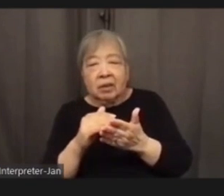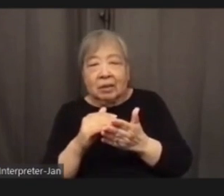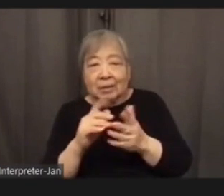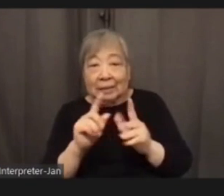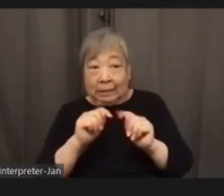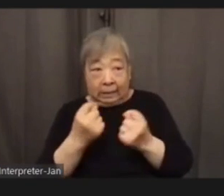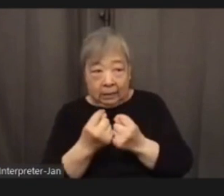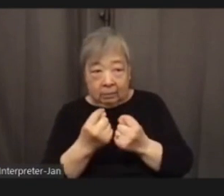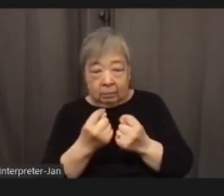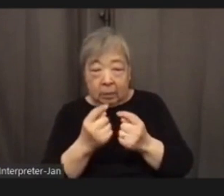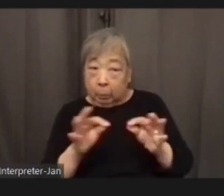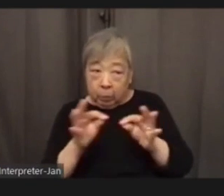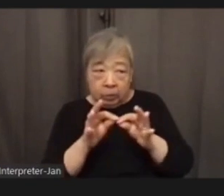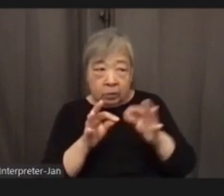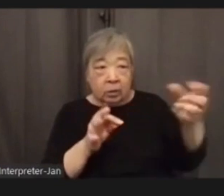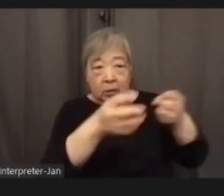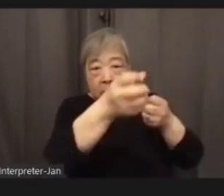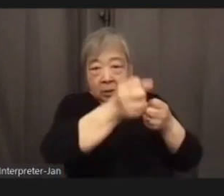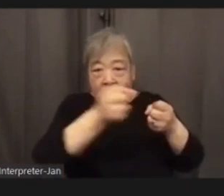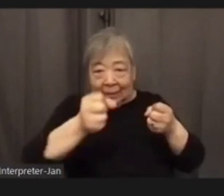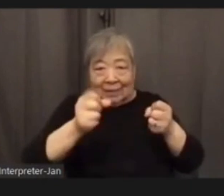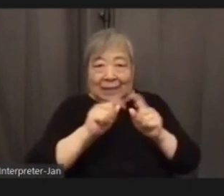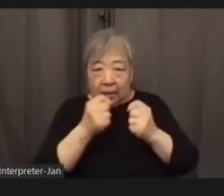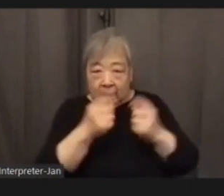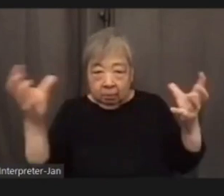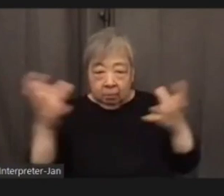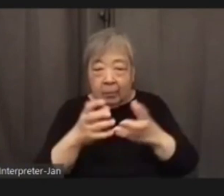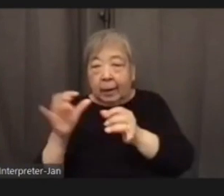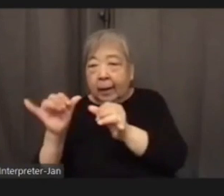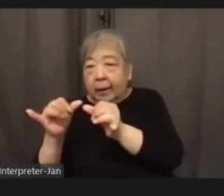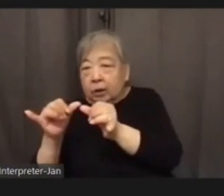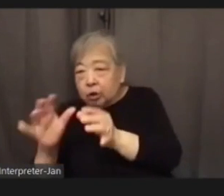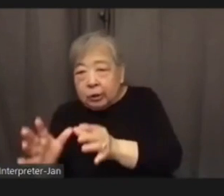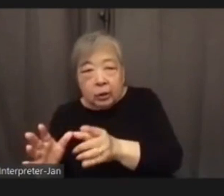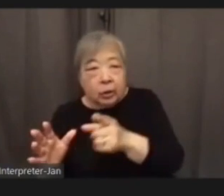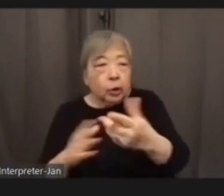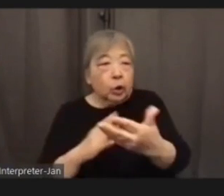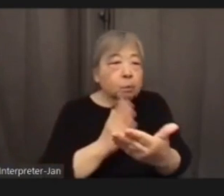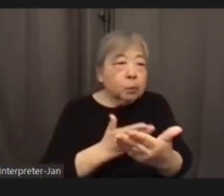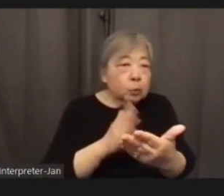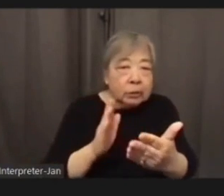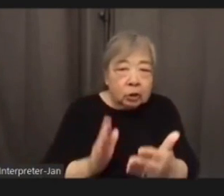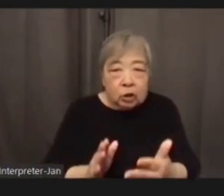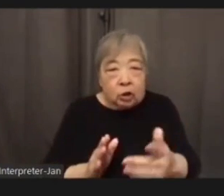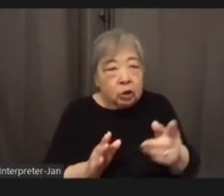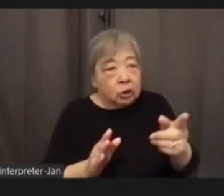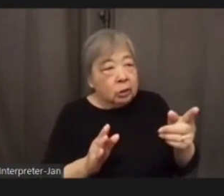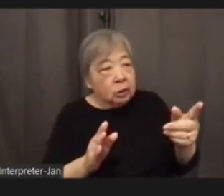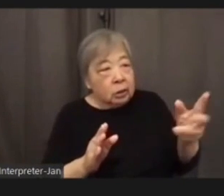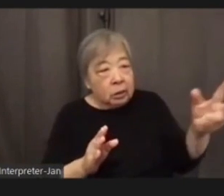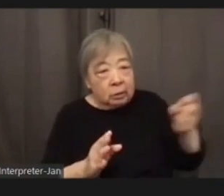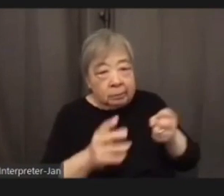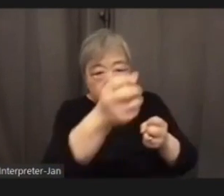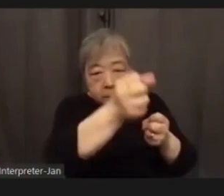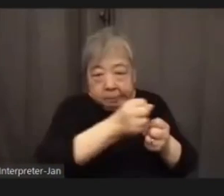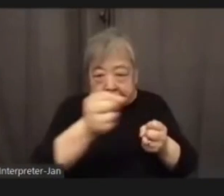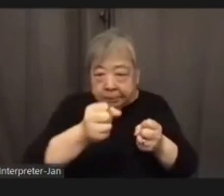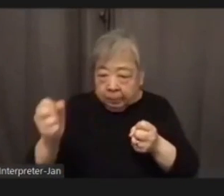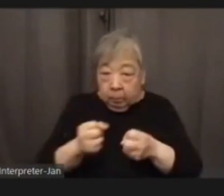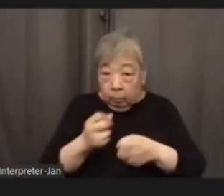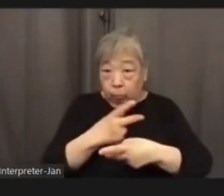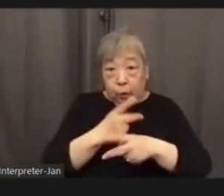assemble across the board, the engineer, you know, the musicians, in the